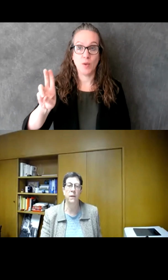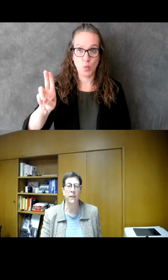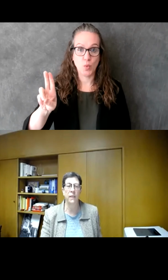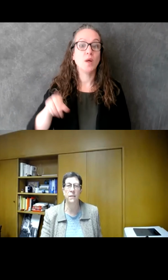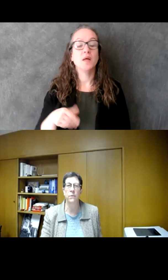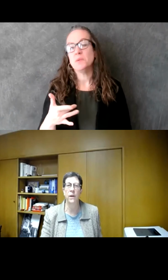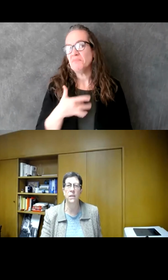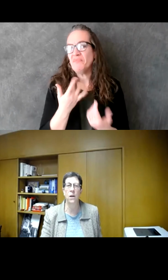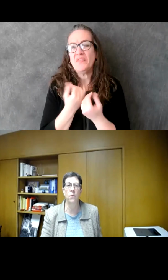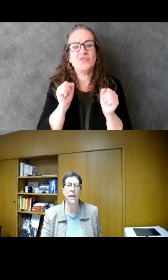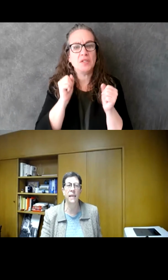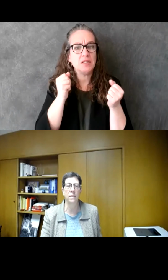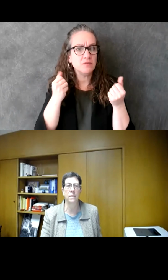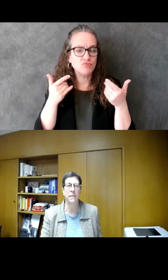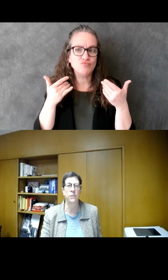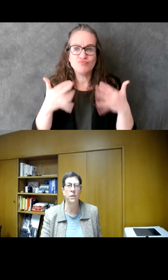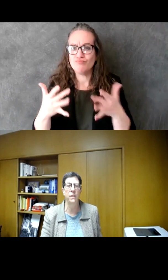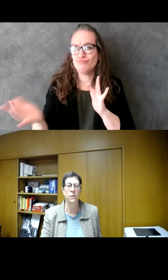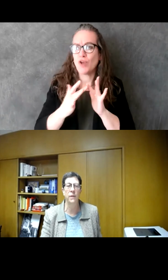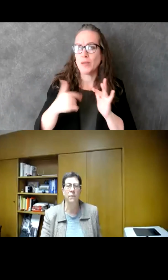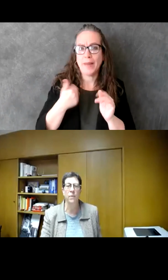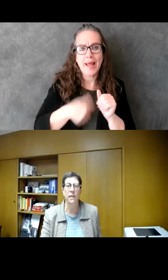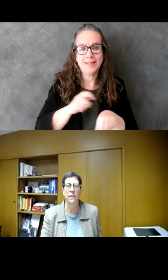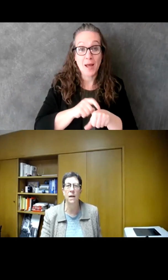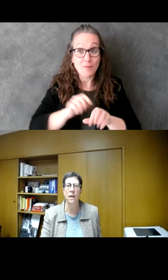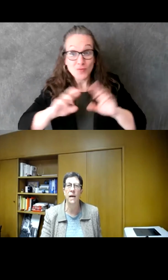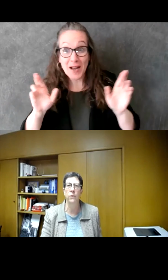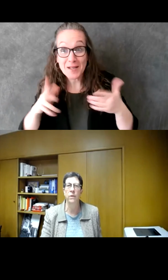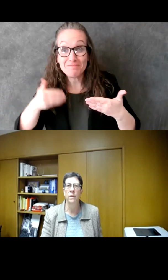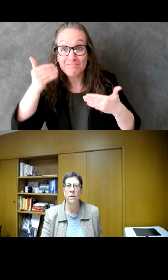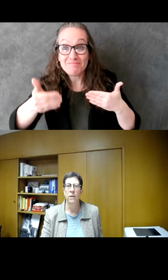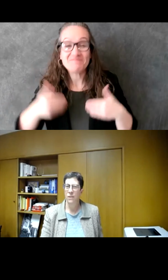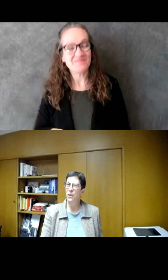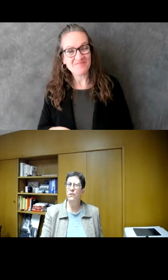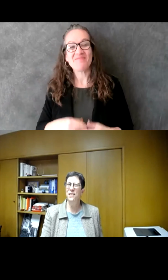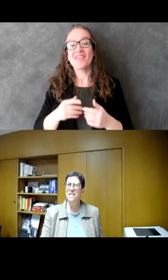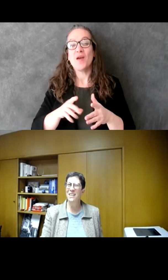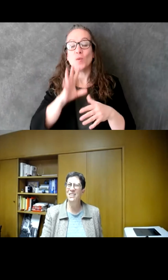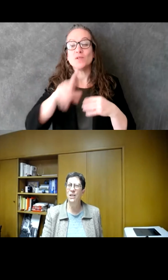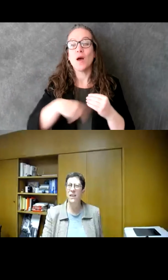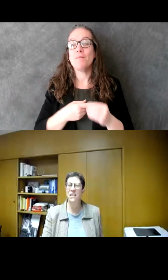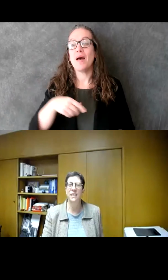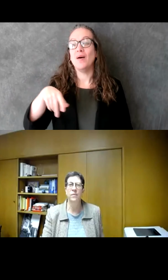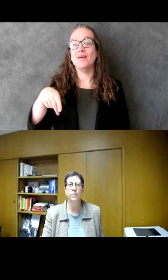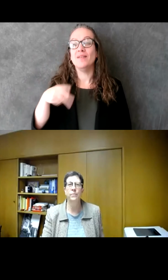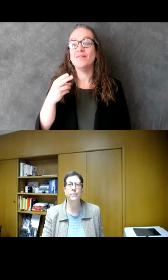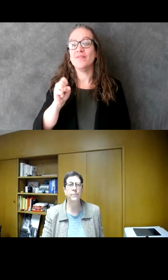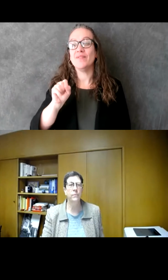me if any needs arise. All right, let's jump into it, everybody, and talk about the physiology of